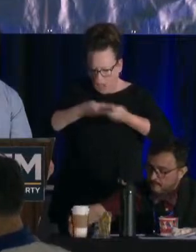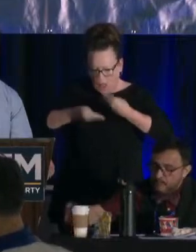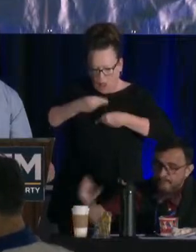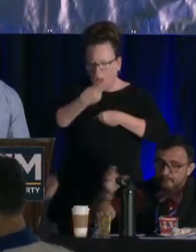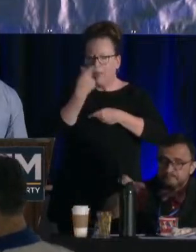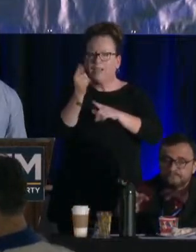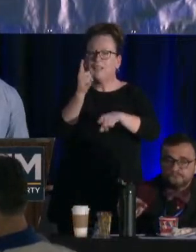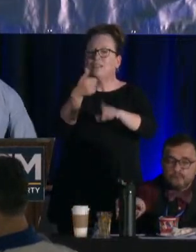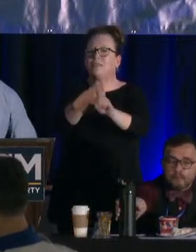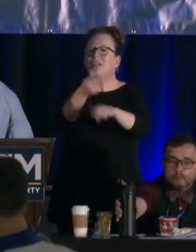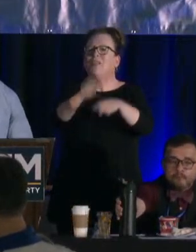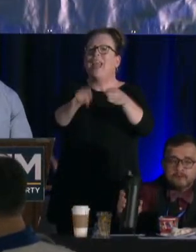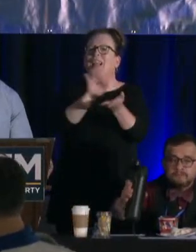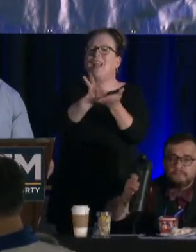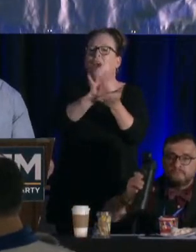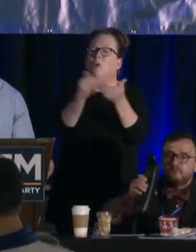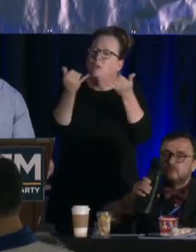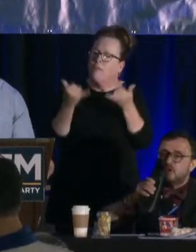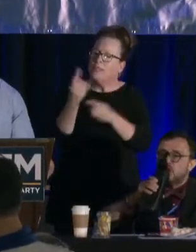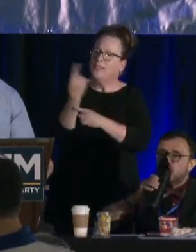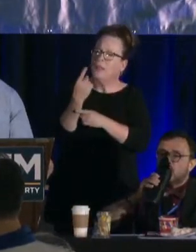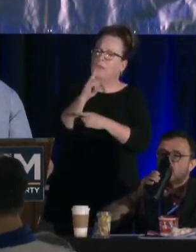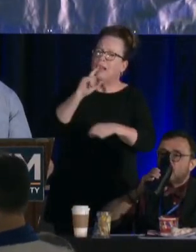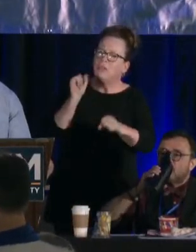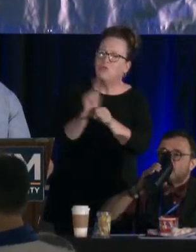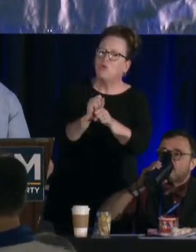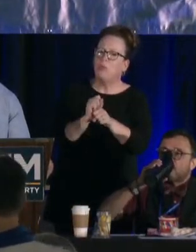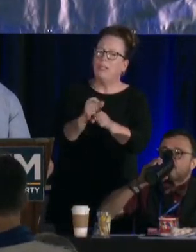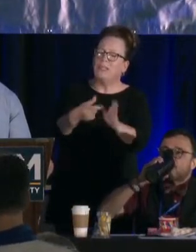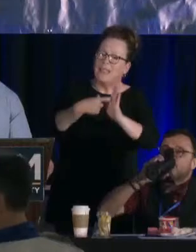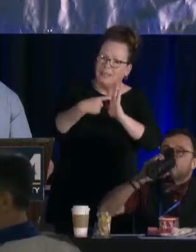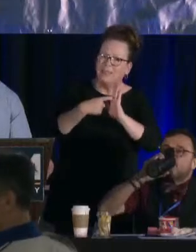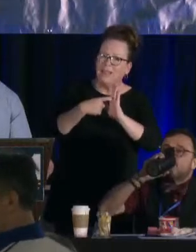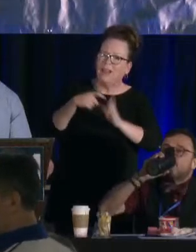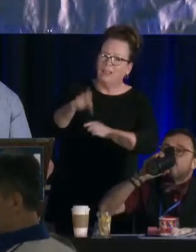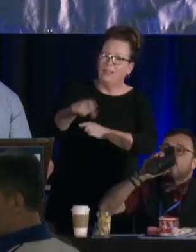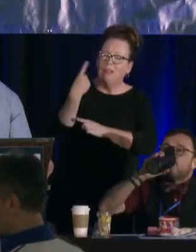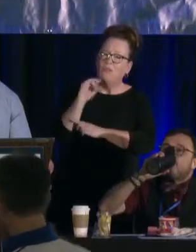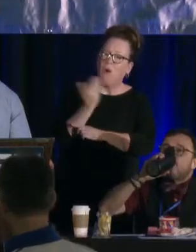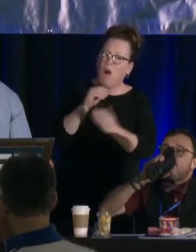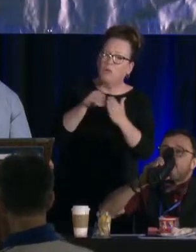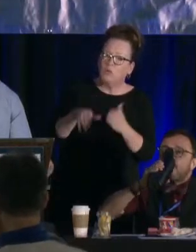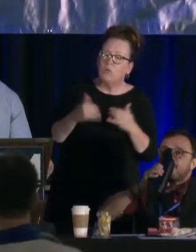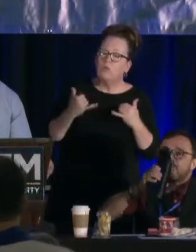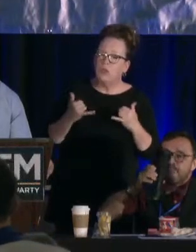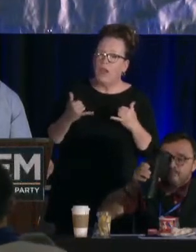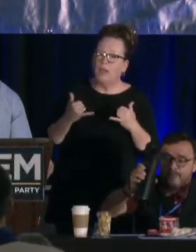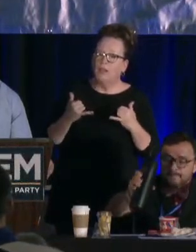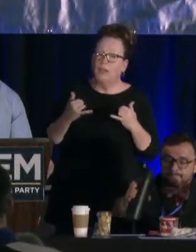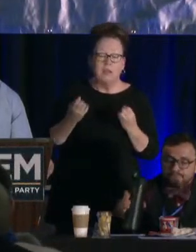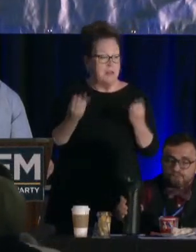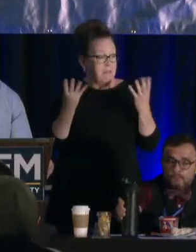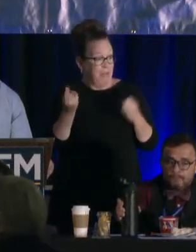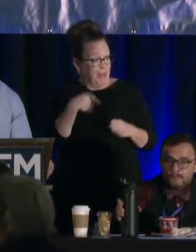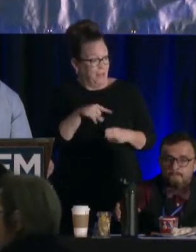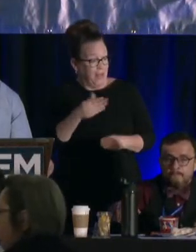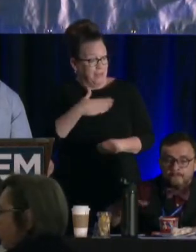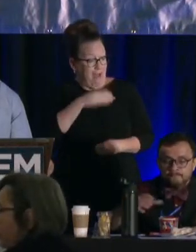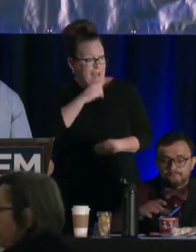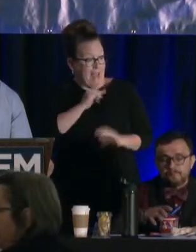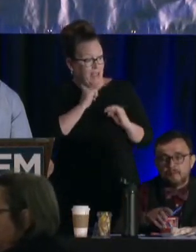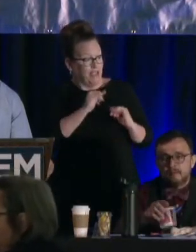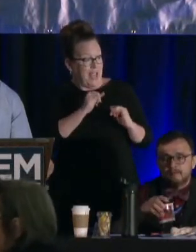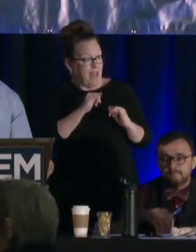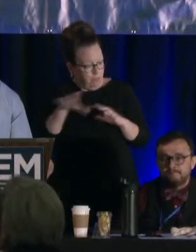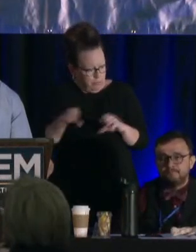count? This is something that is extremely necessary for our students today. A lot of us that are my age had this when